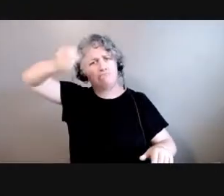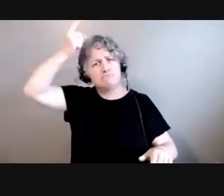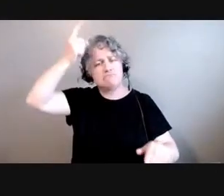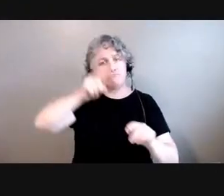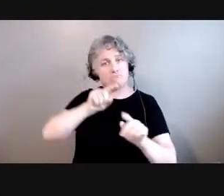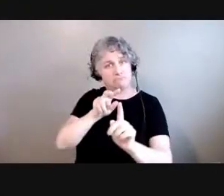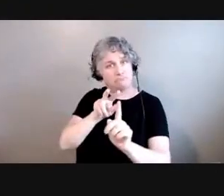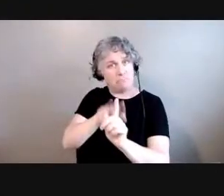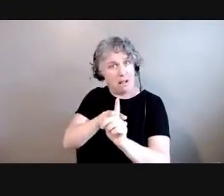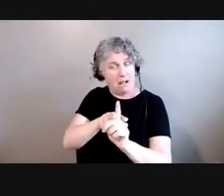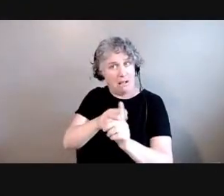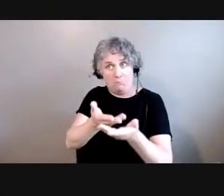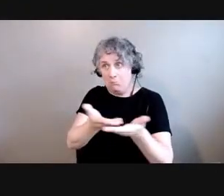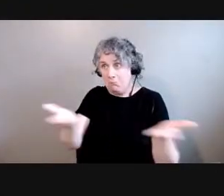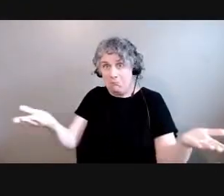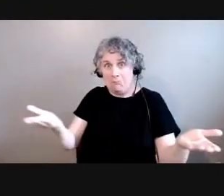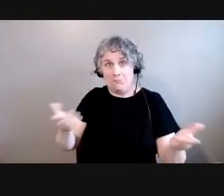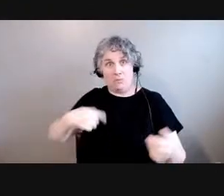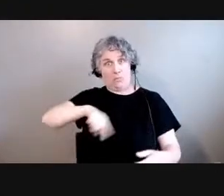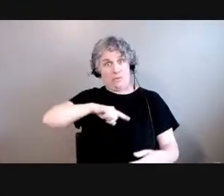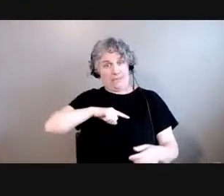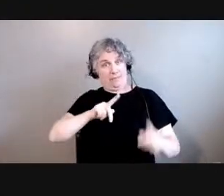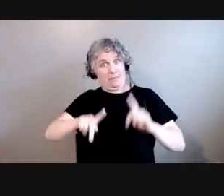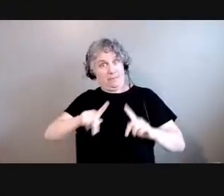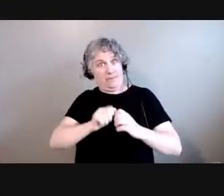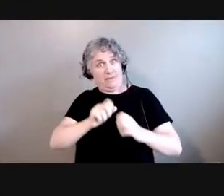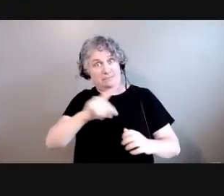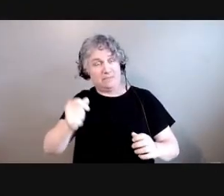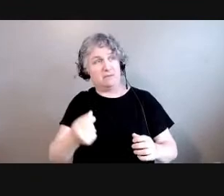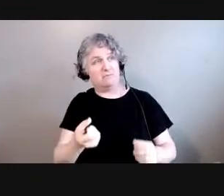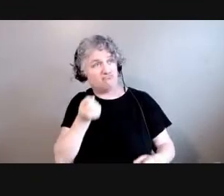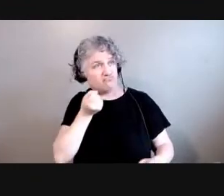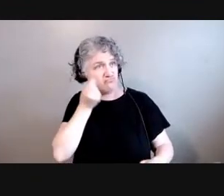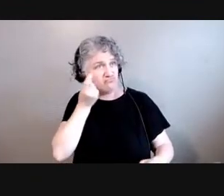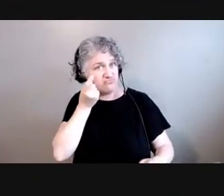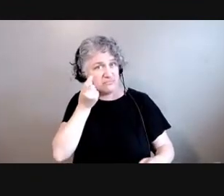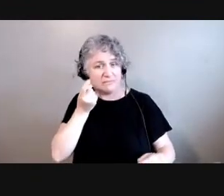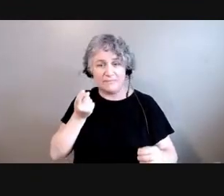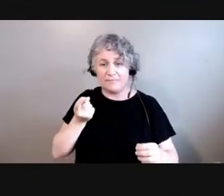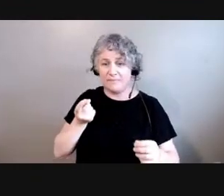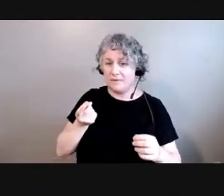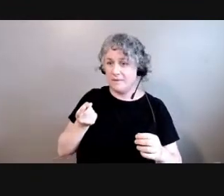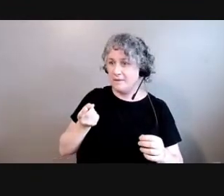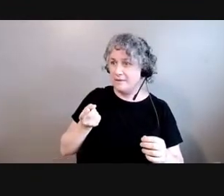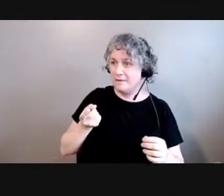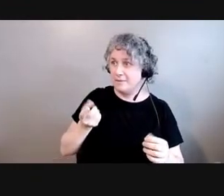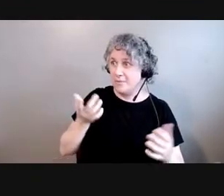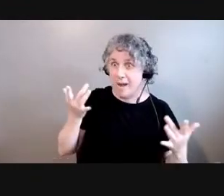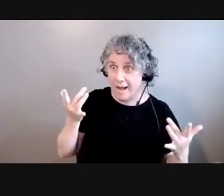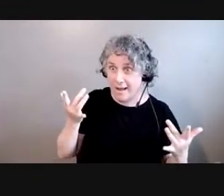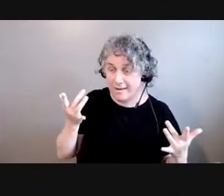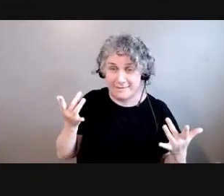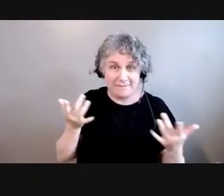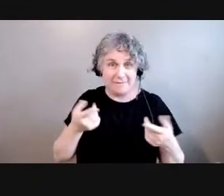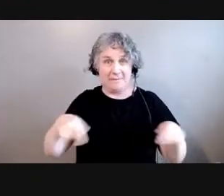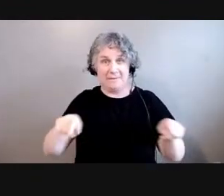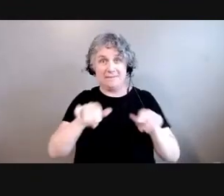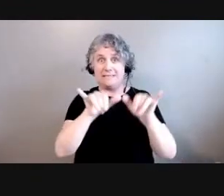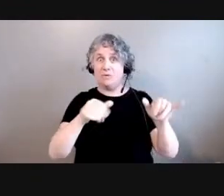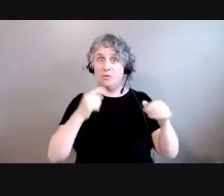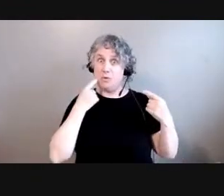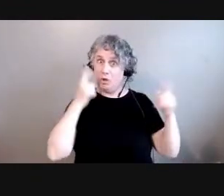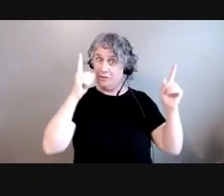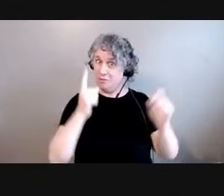it to the participation of us as persons with disabilities in society, doesn't it? After all, the system